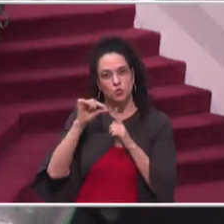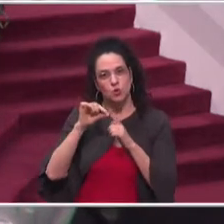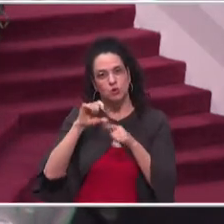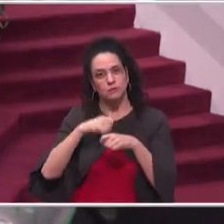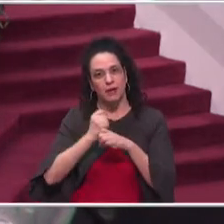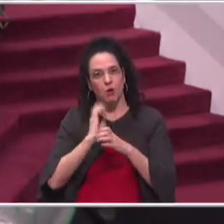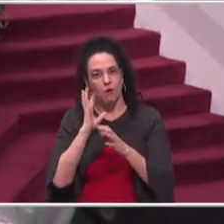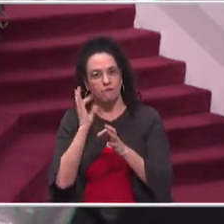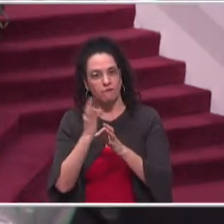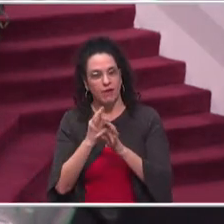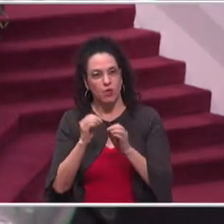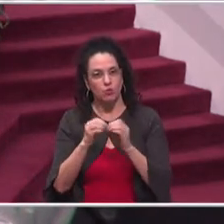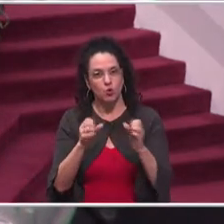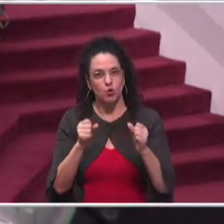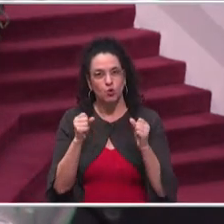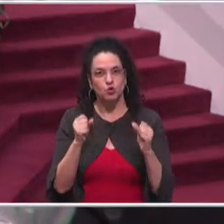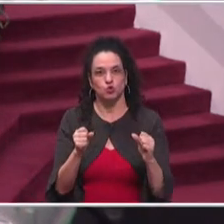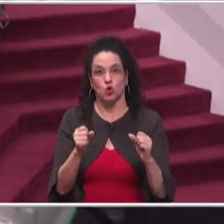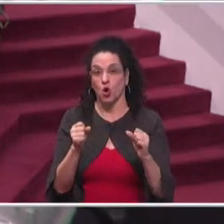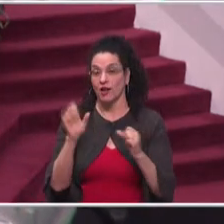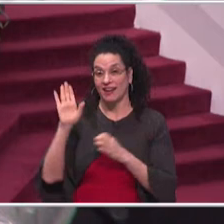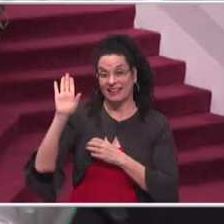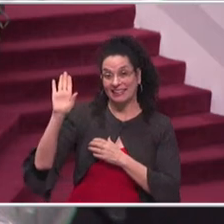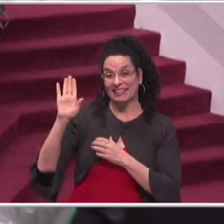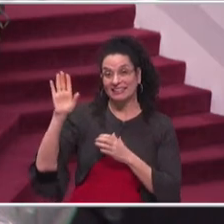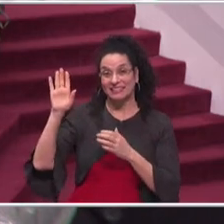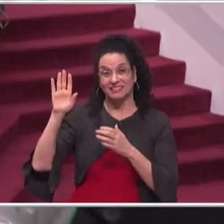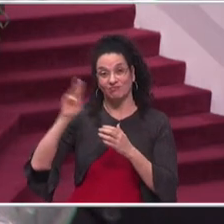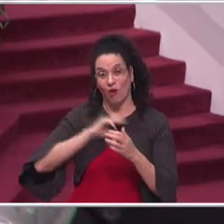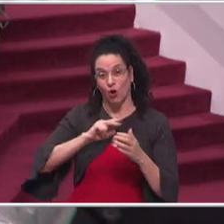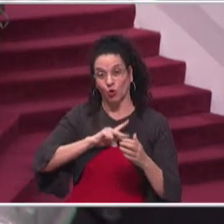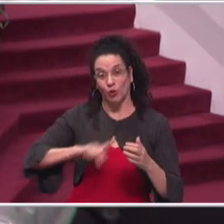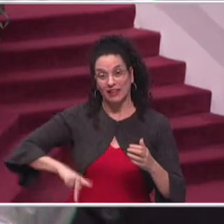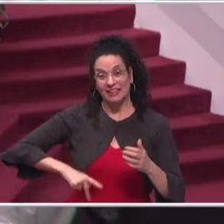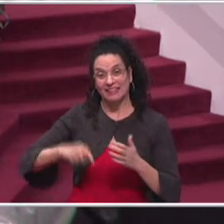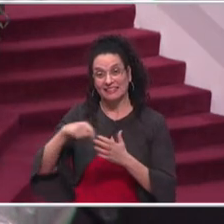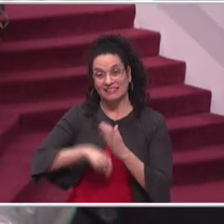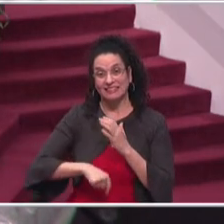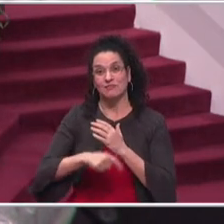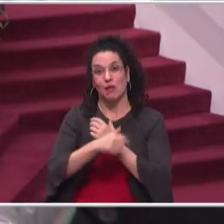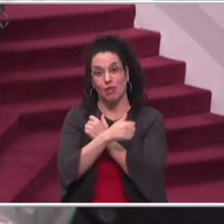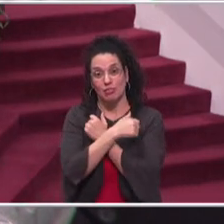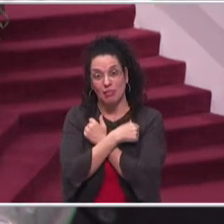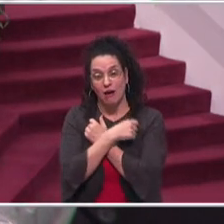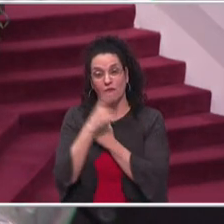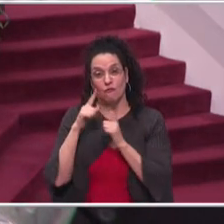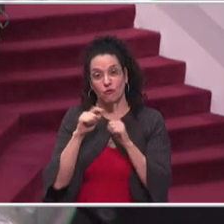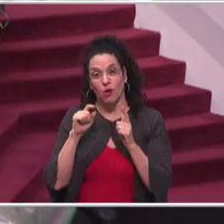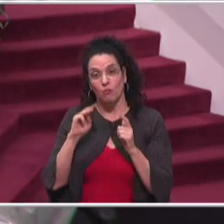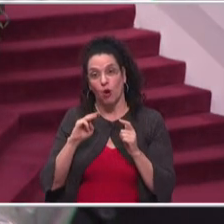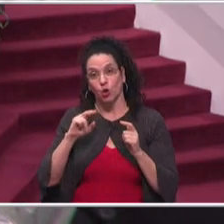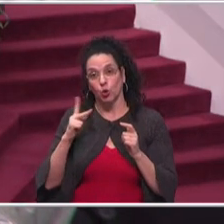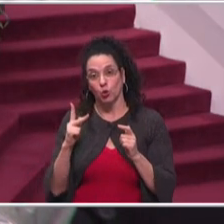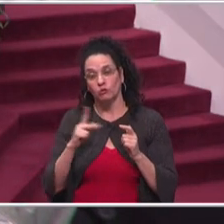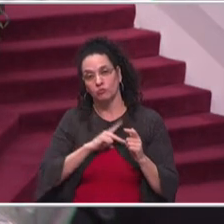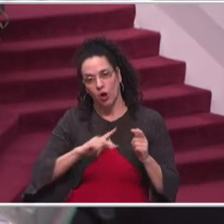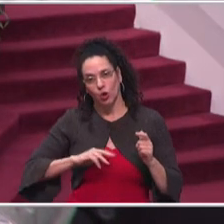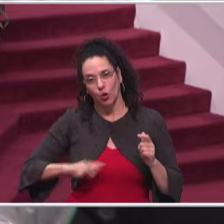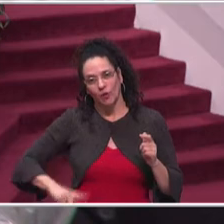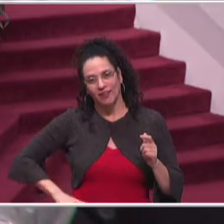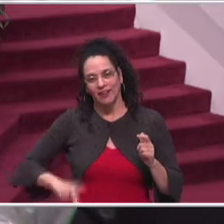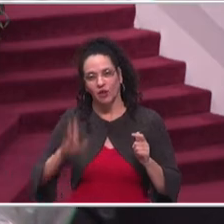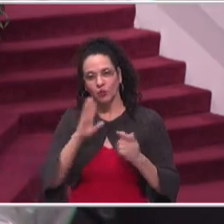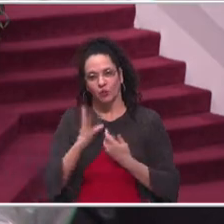May the deep love that Dr. King had for all people be released in us, that we too might work miracles in the lives of those